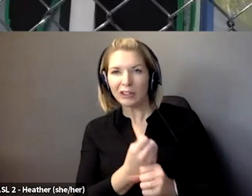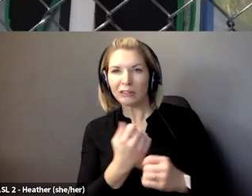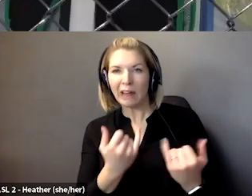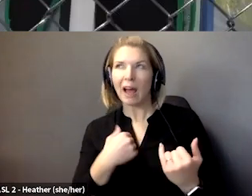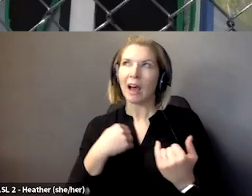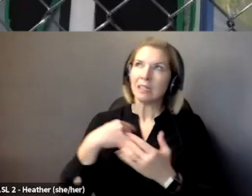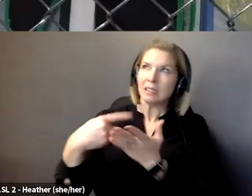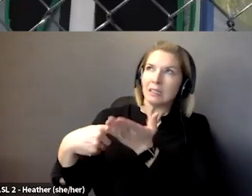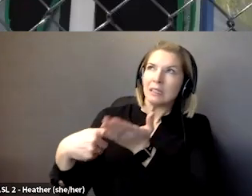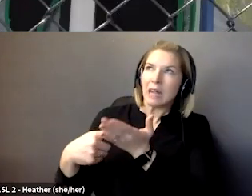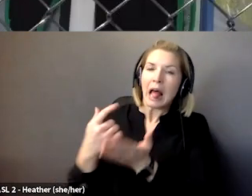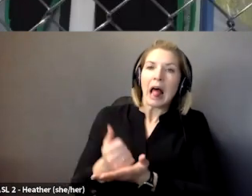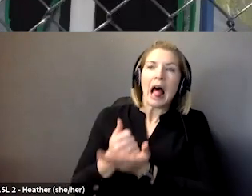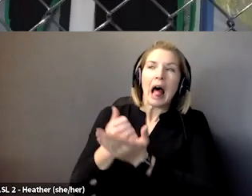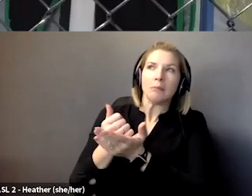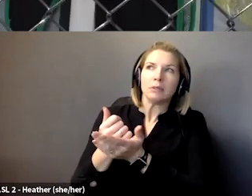government